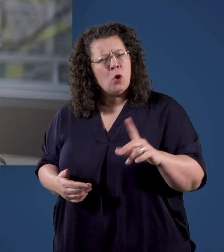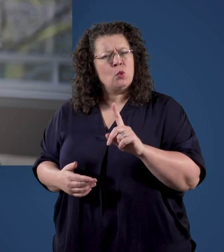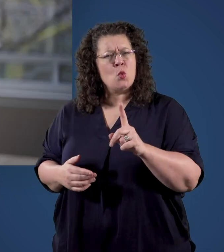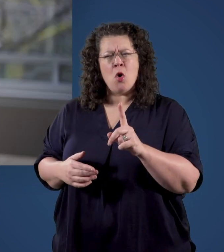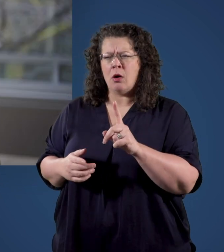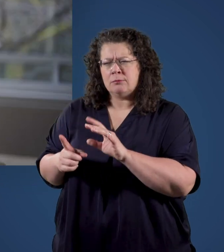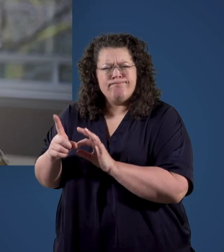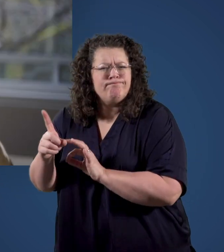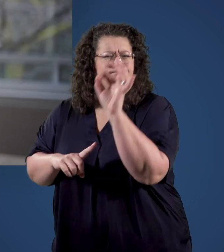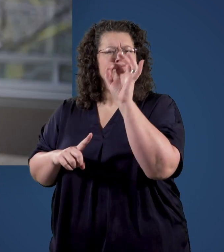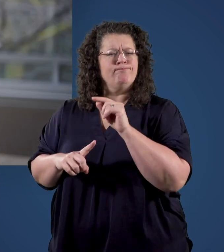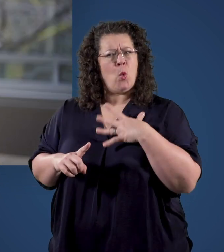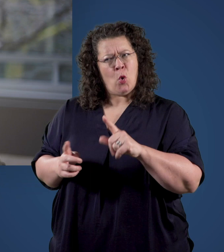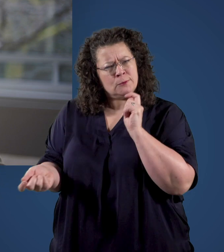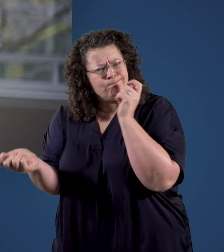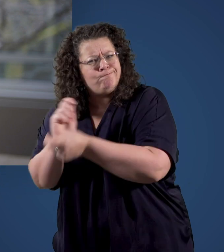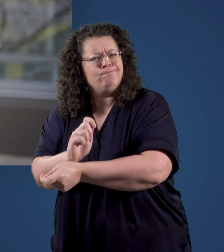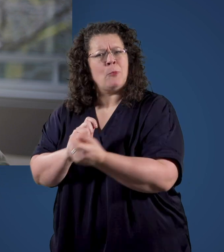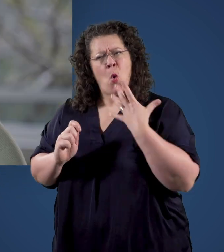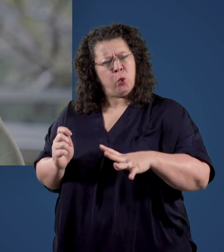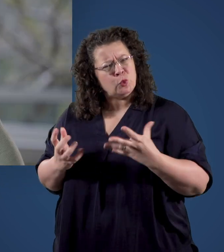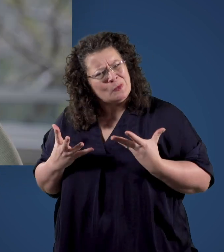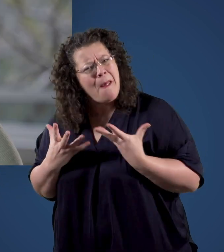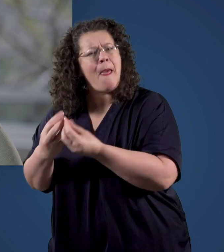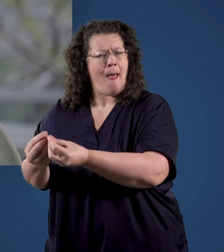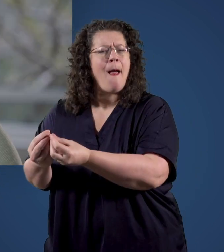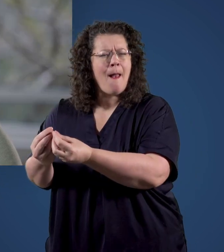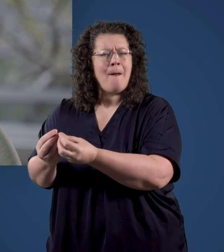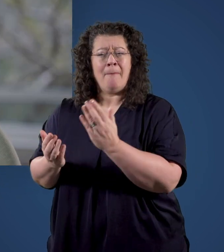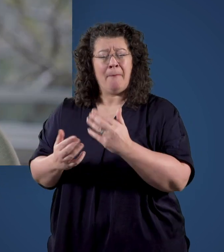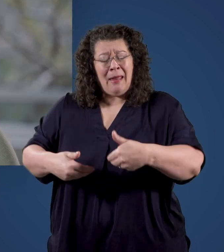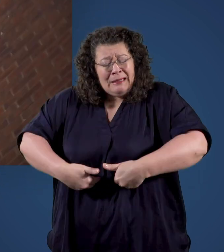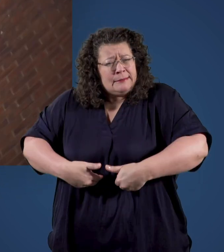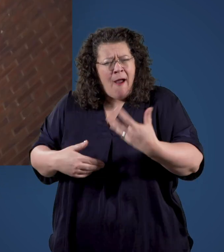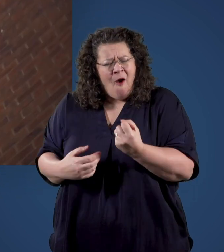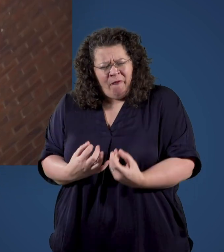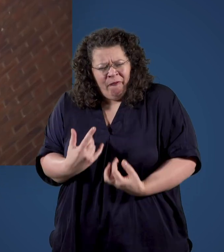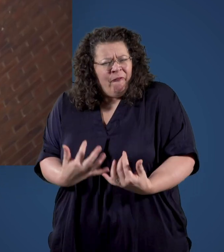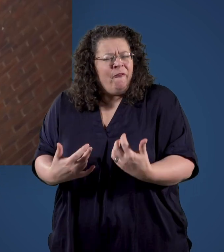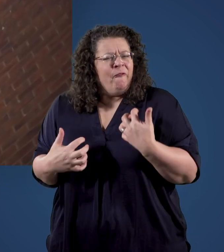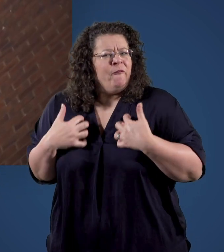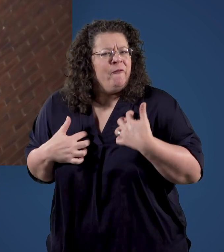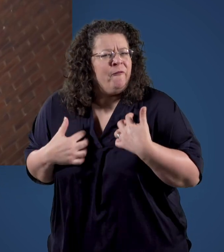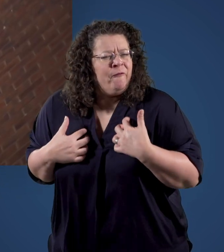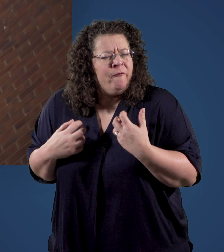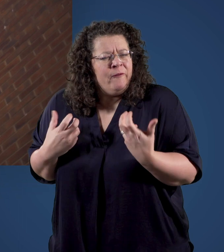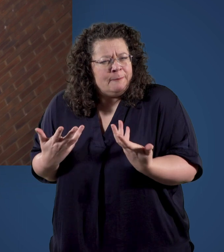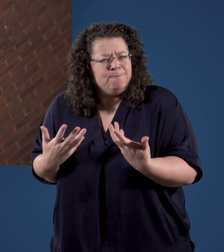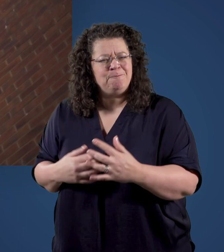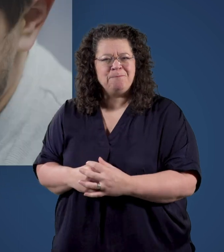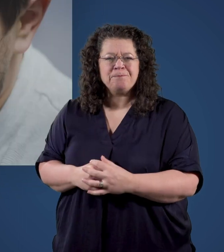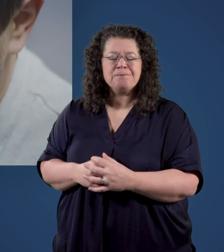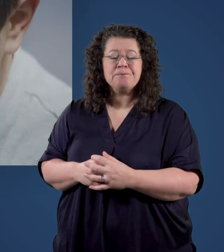I want to make an impact, I want to make a change, I want to help, I got this desire burning in me. In this setting, we